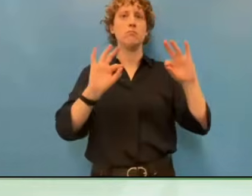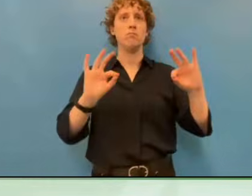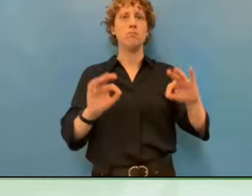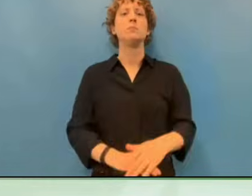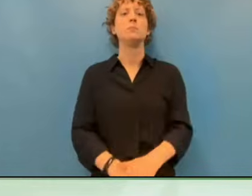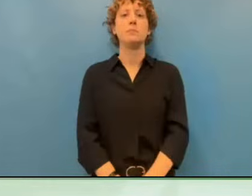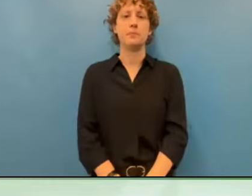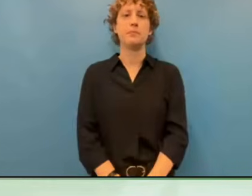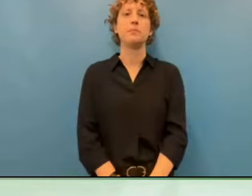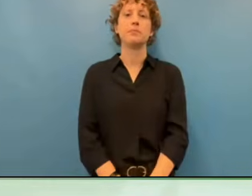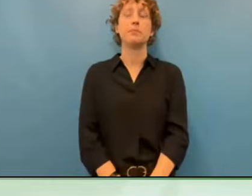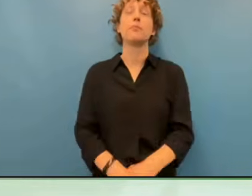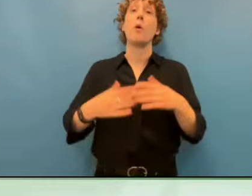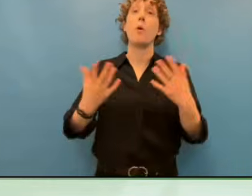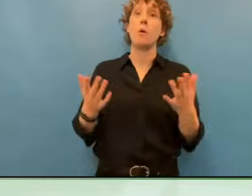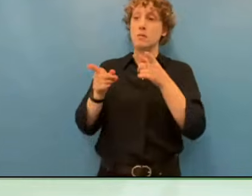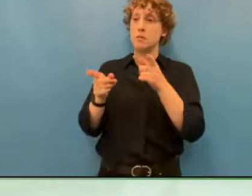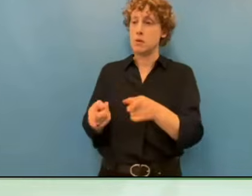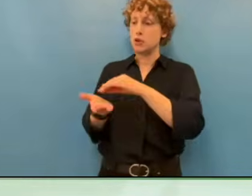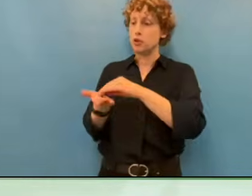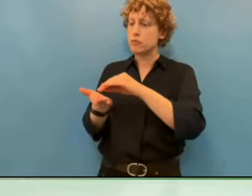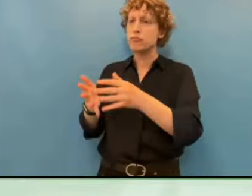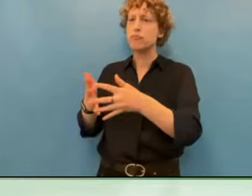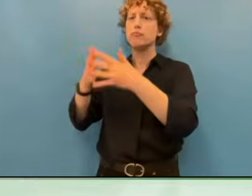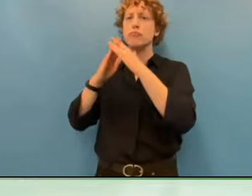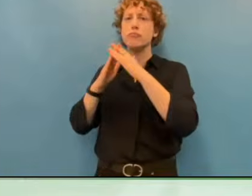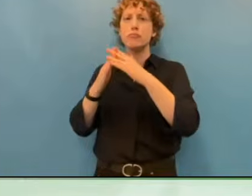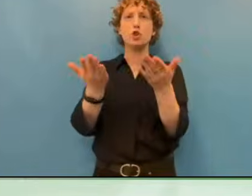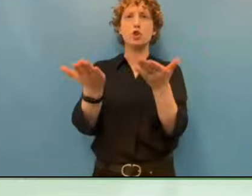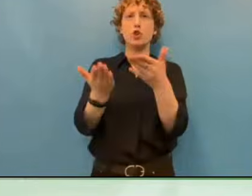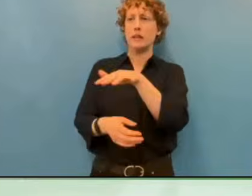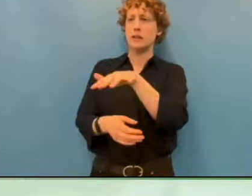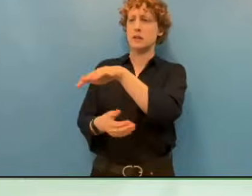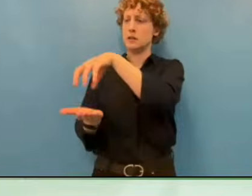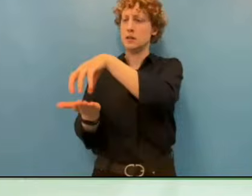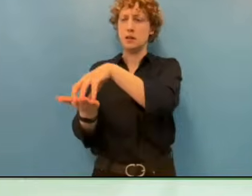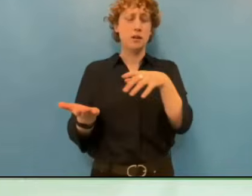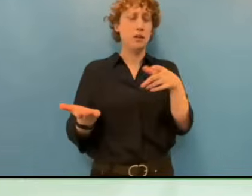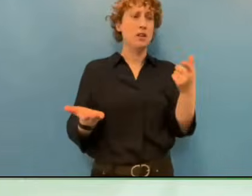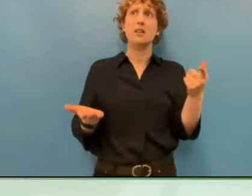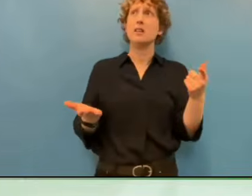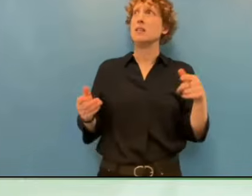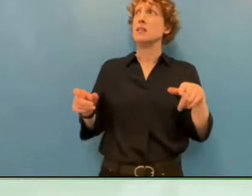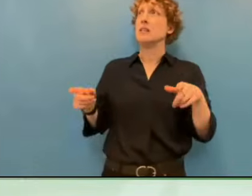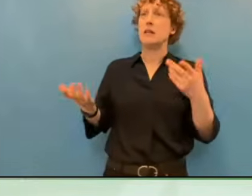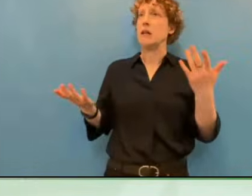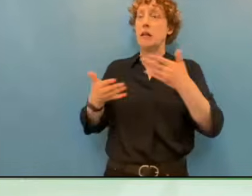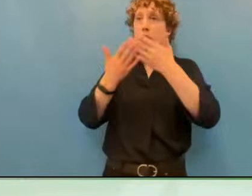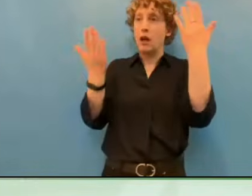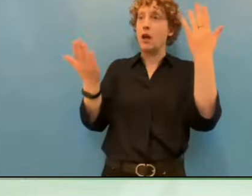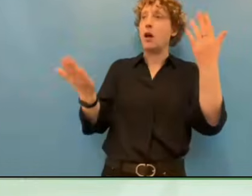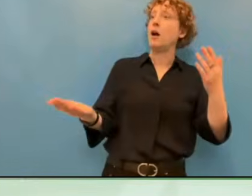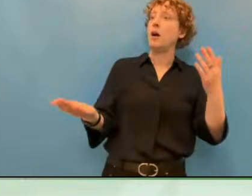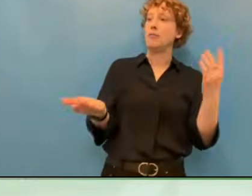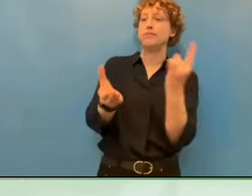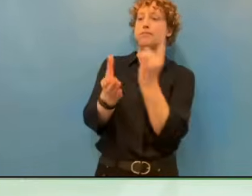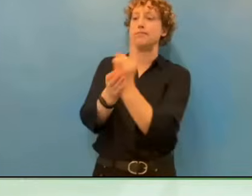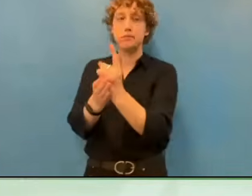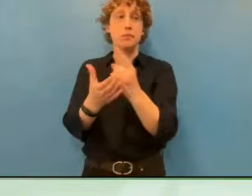or service places, service points where those people can feel welcomed, they can get advice, can